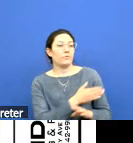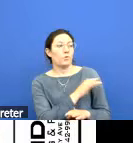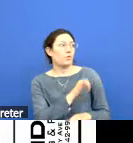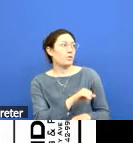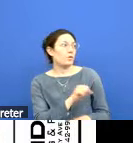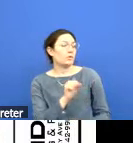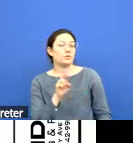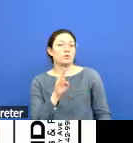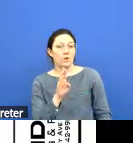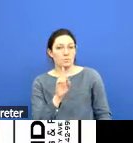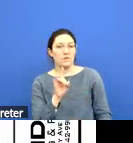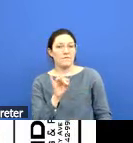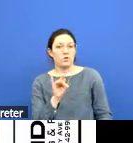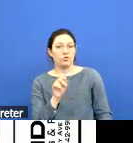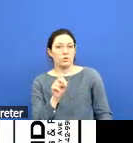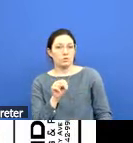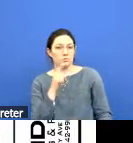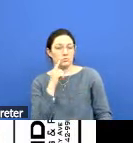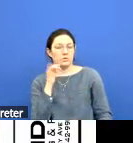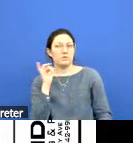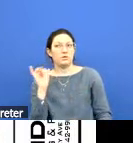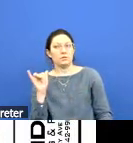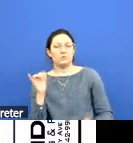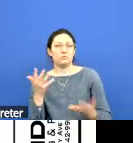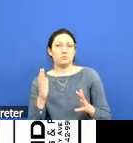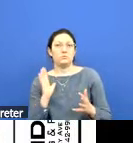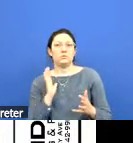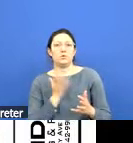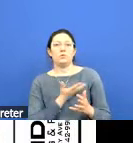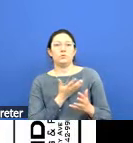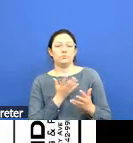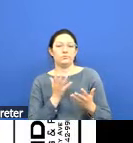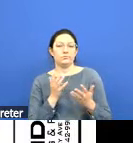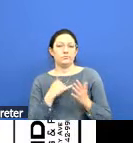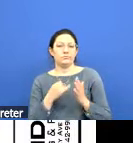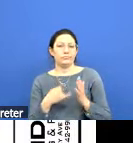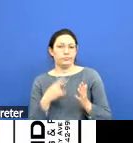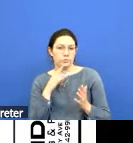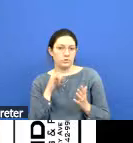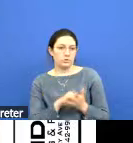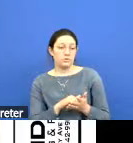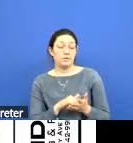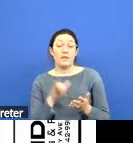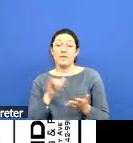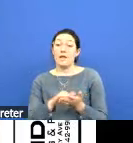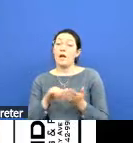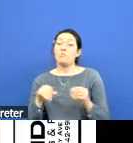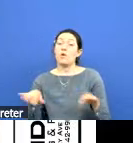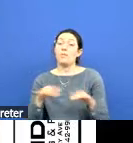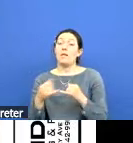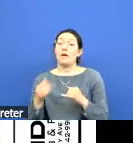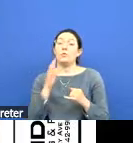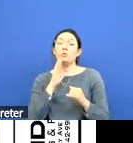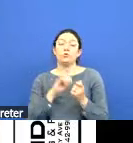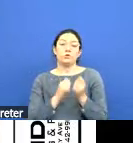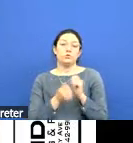subdivision, since that's essentially what's going to be drawing that property line will change, but